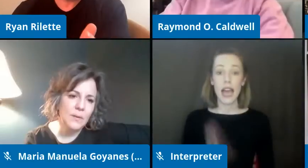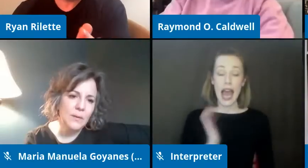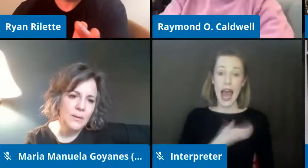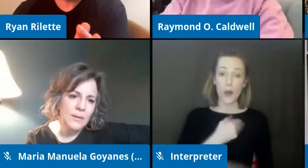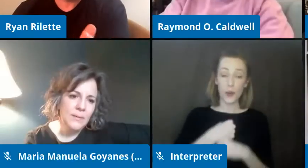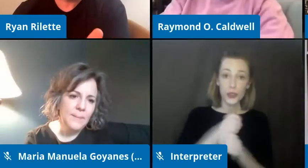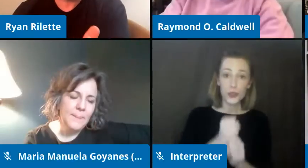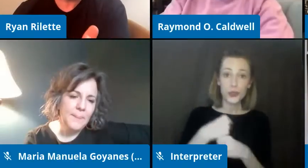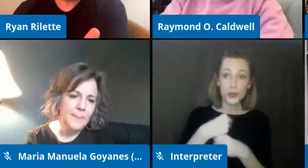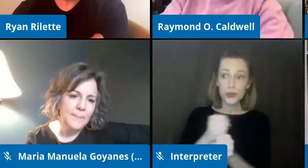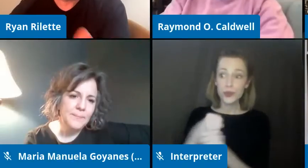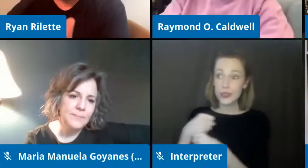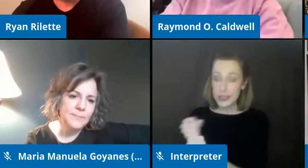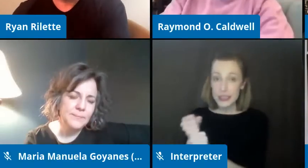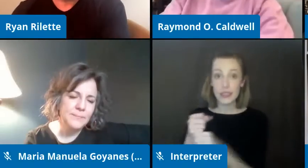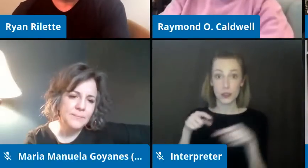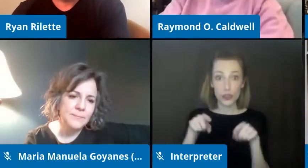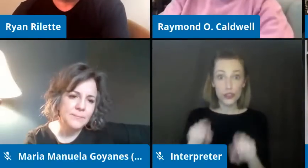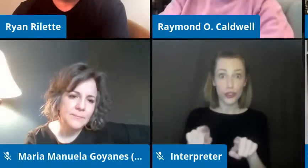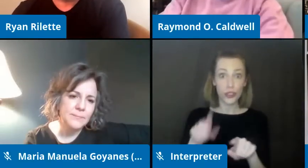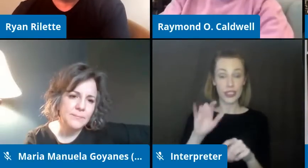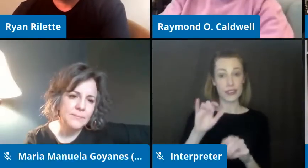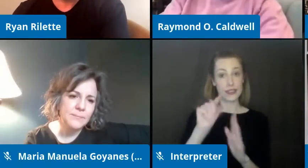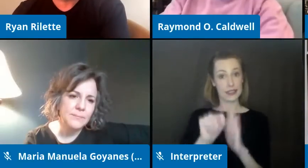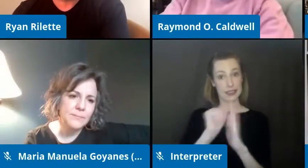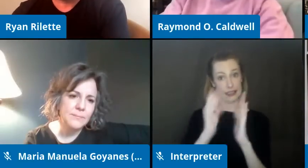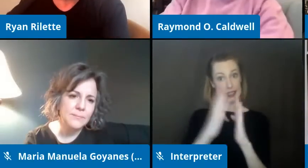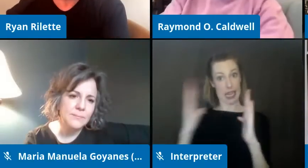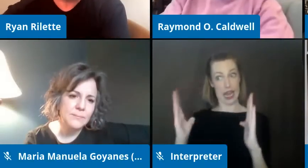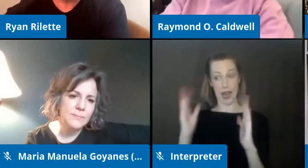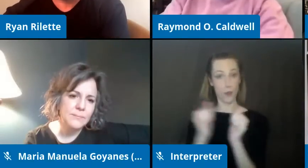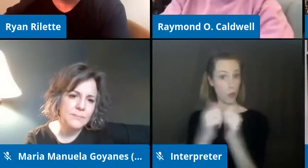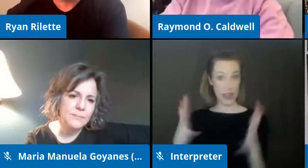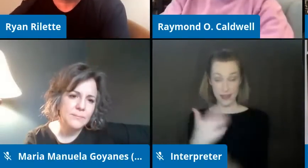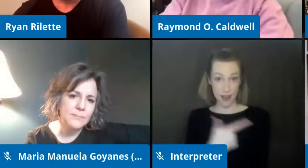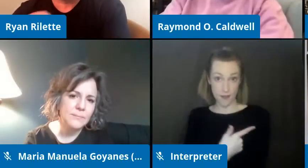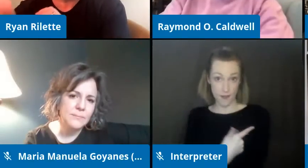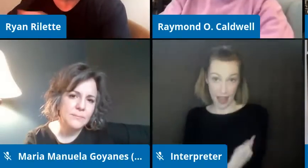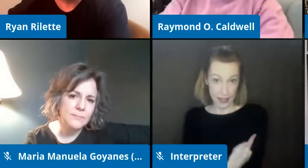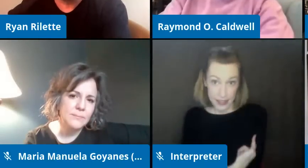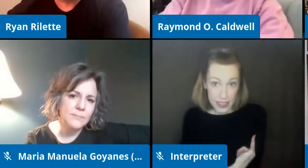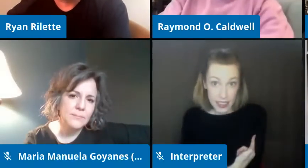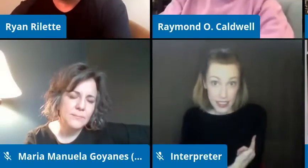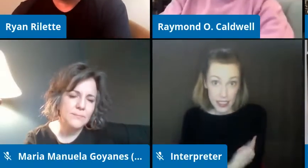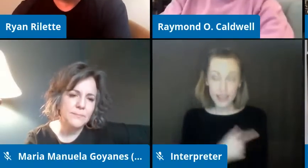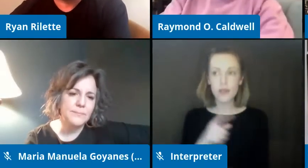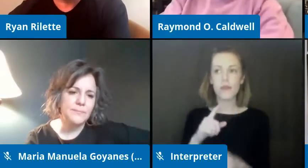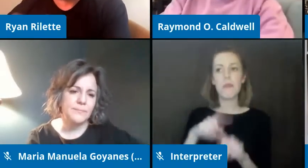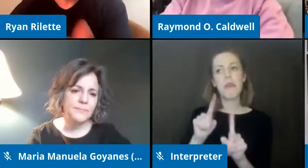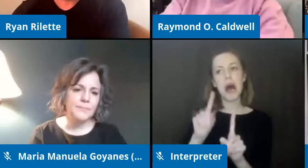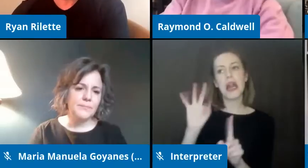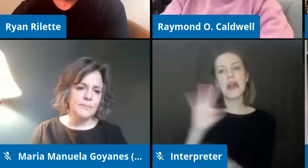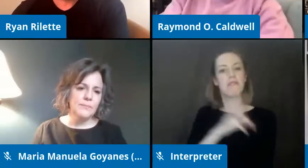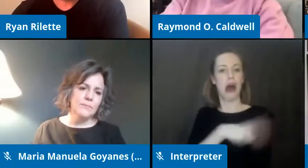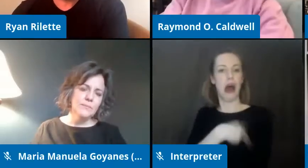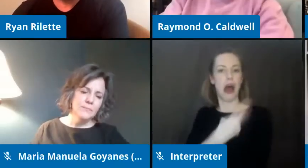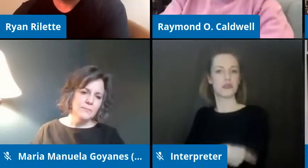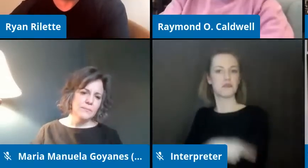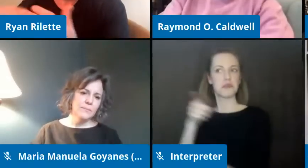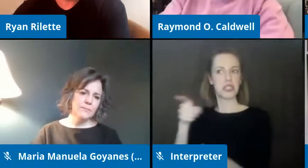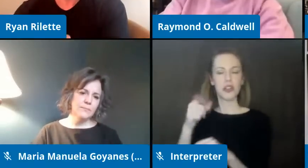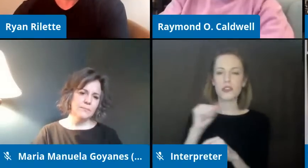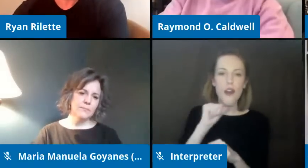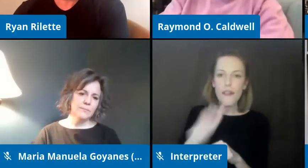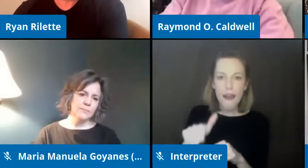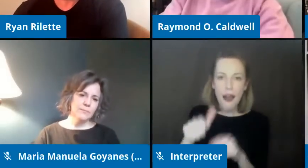have a vaccine, but we have gotten things to the point where they're manageable and hospitals are not overloaded and we can open things back up